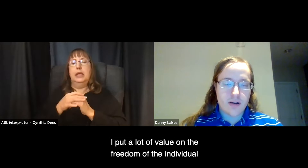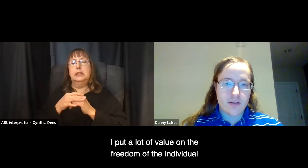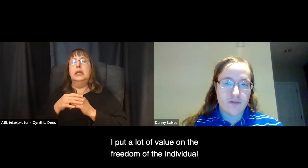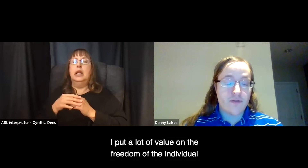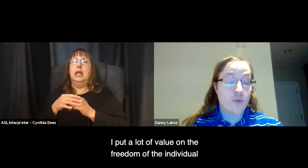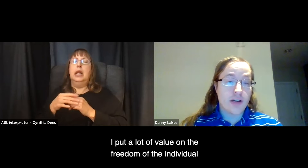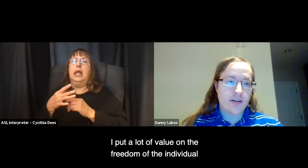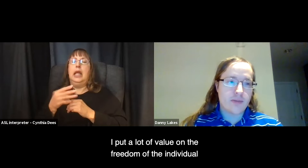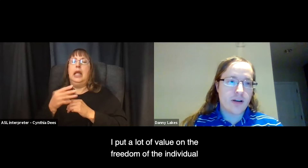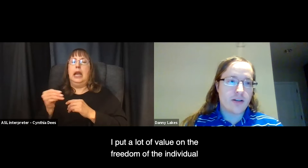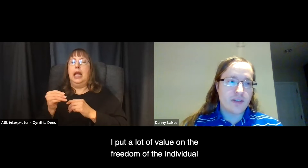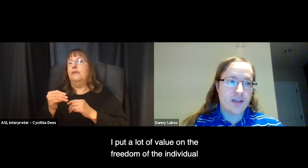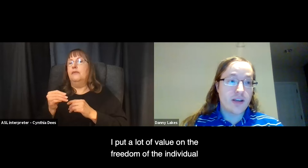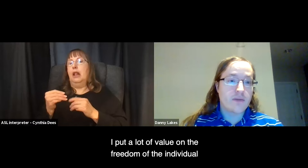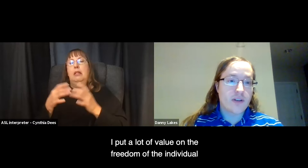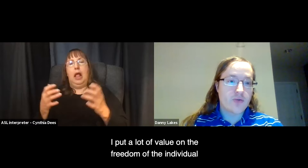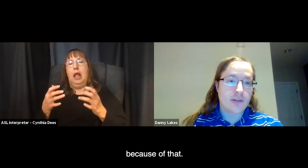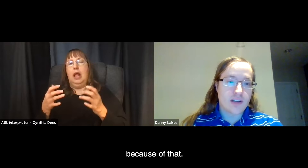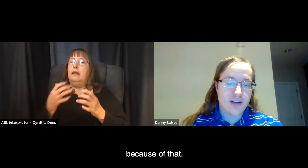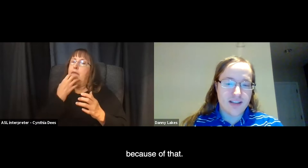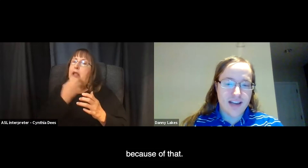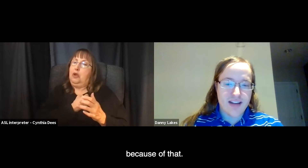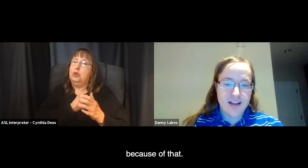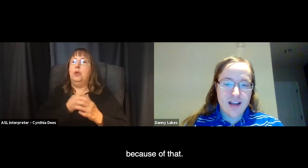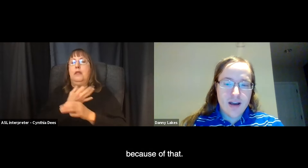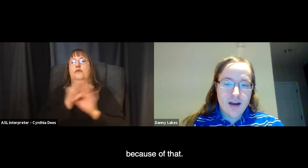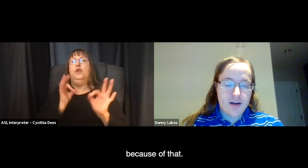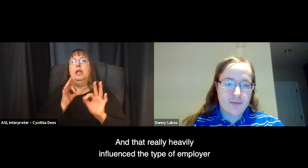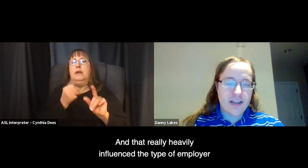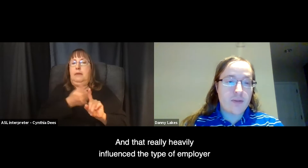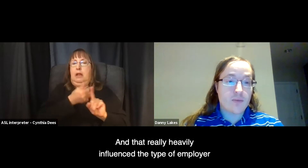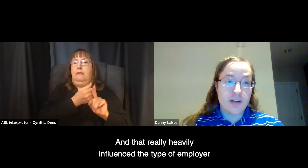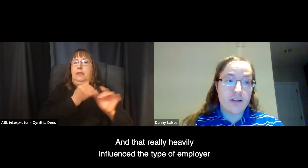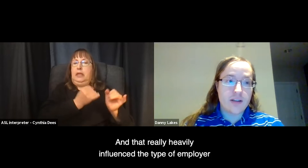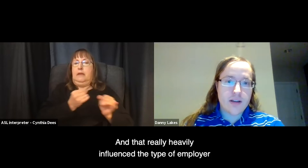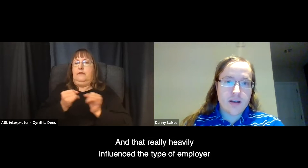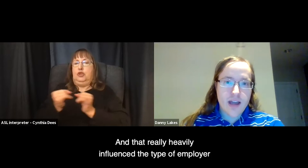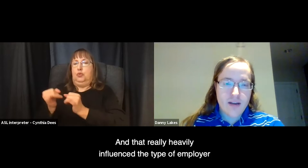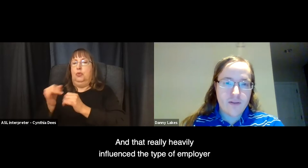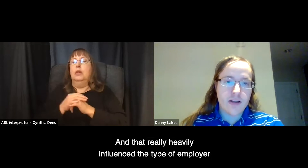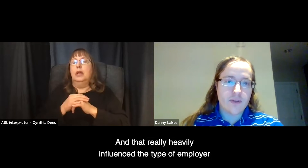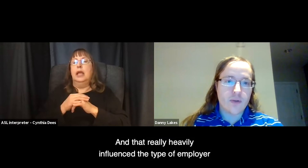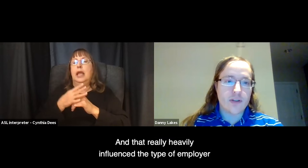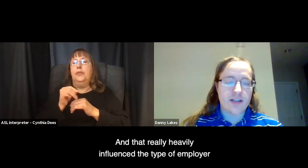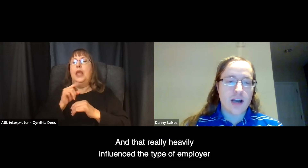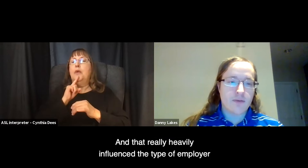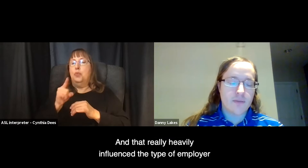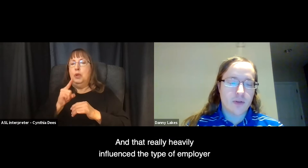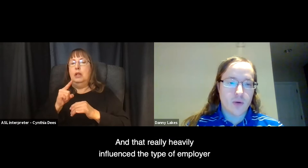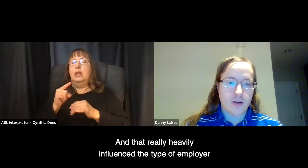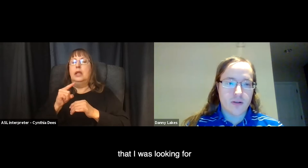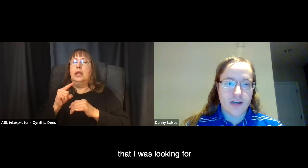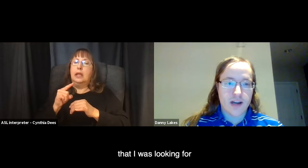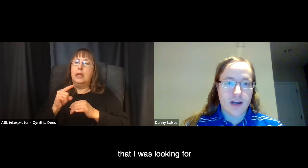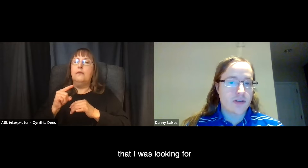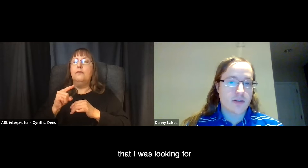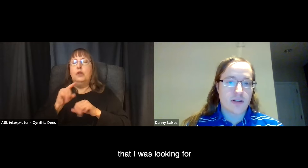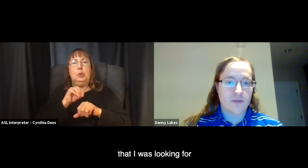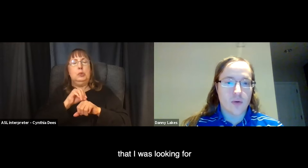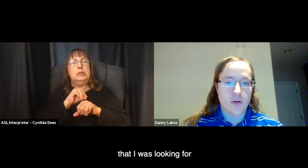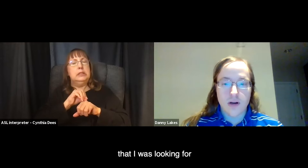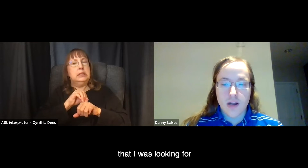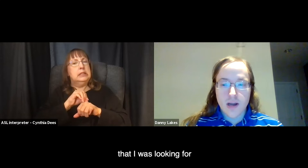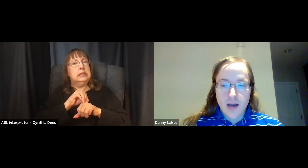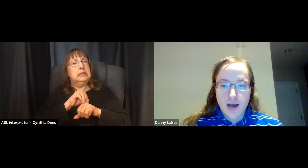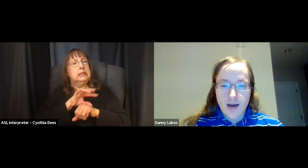value on the freedom of the individual because of that. And that really heavily influenced the type of employer that I was